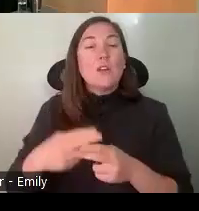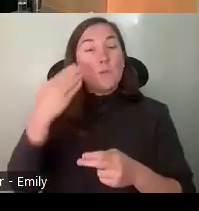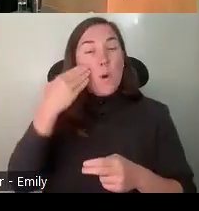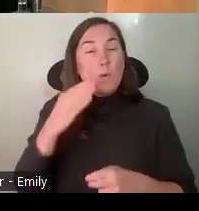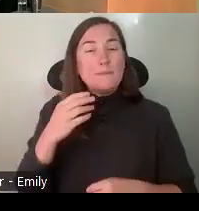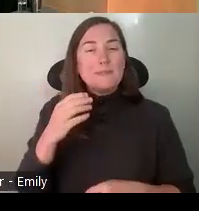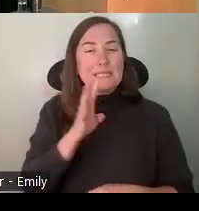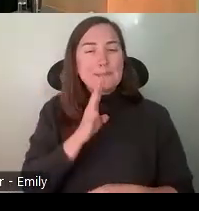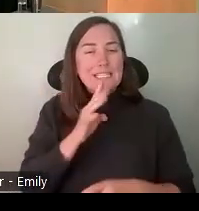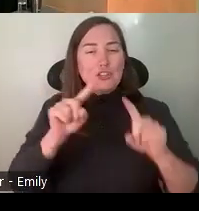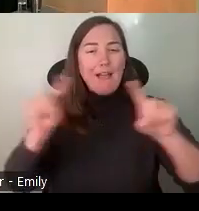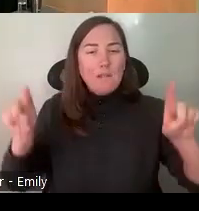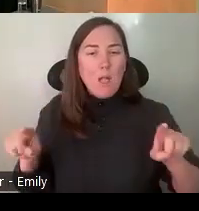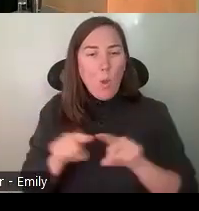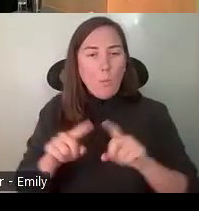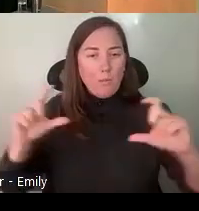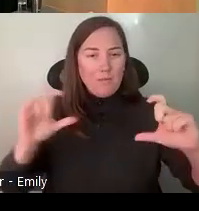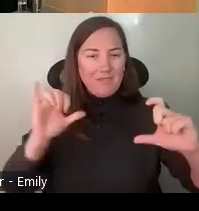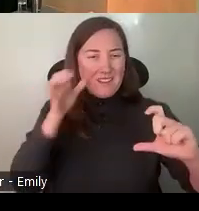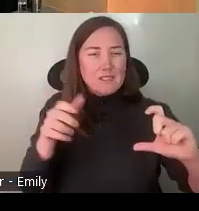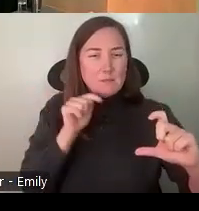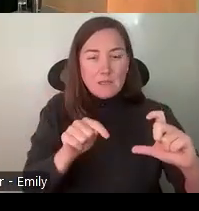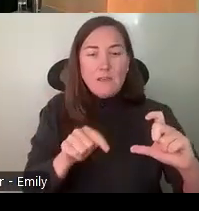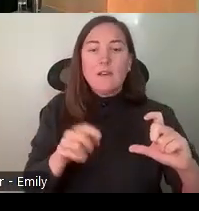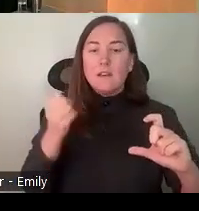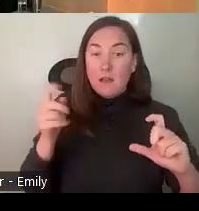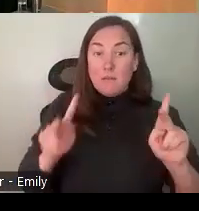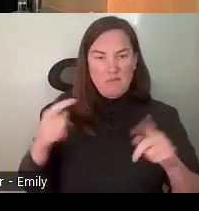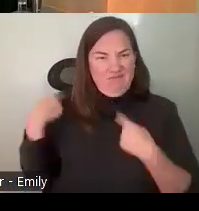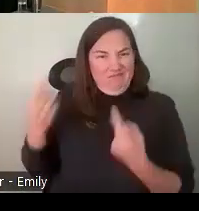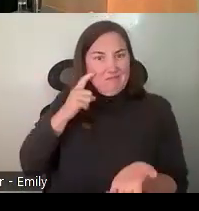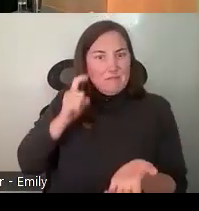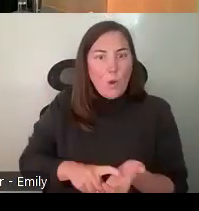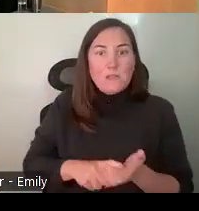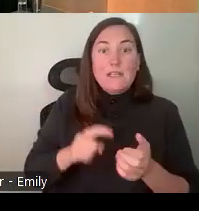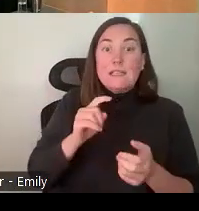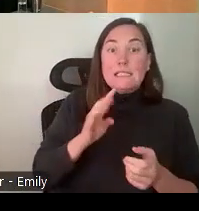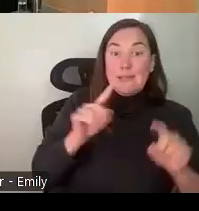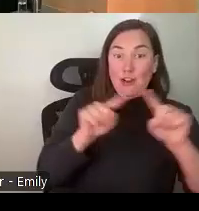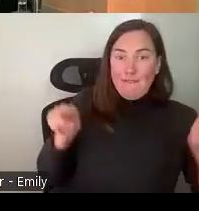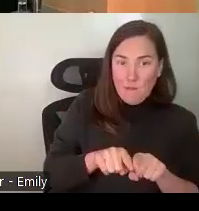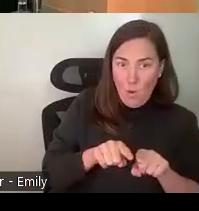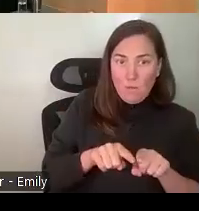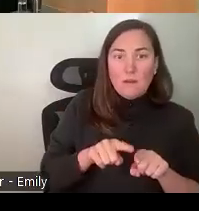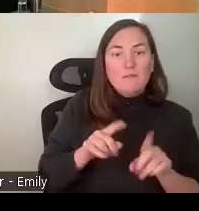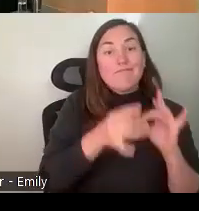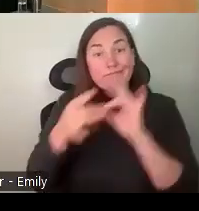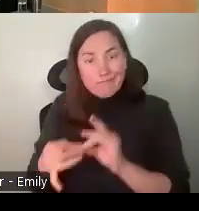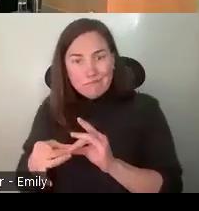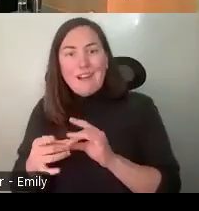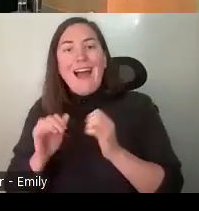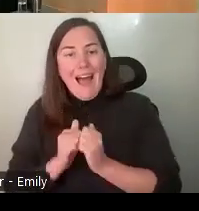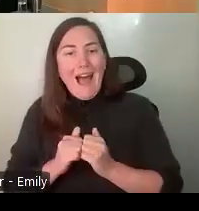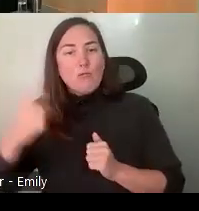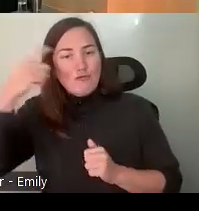And many studies have now demonstrated this tight association between the speech envelope and how the brain is responding to speech as